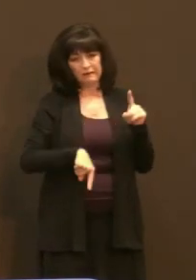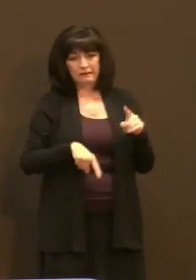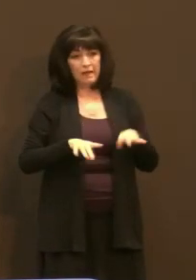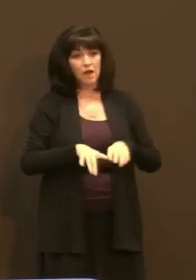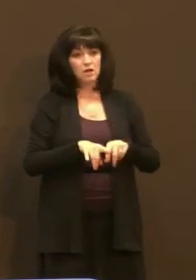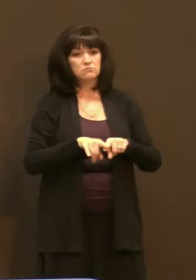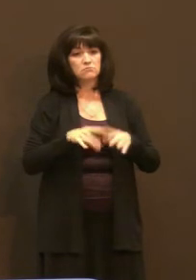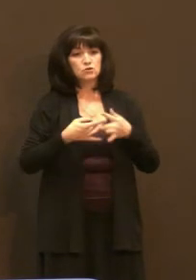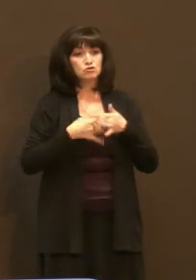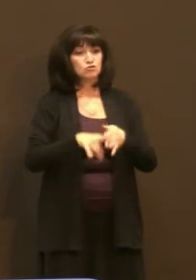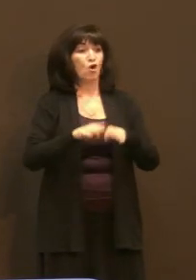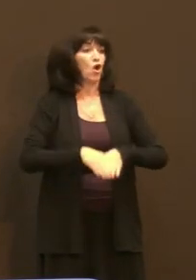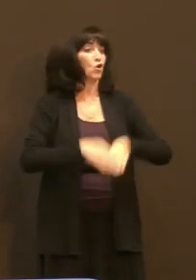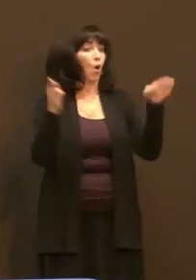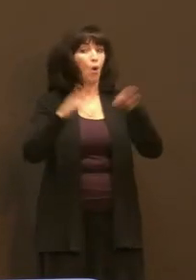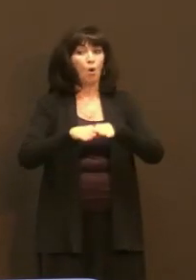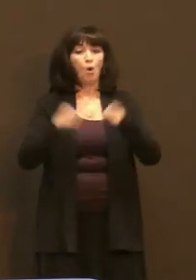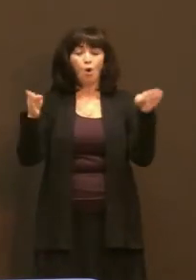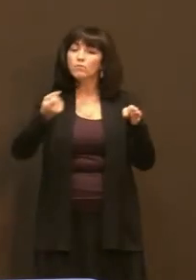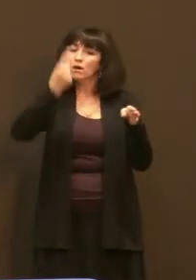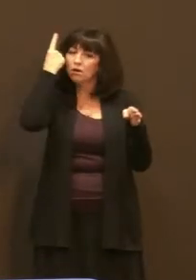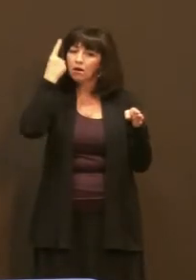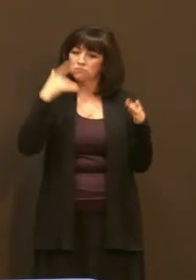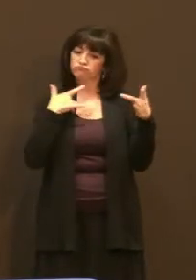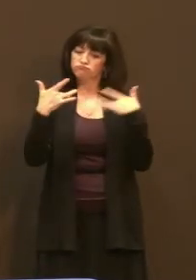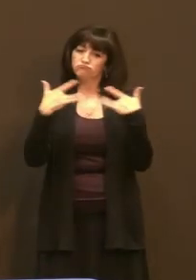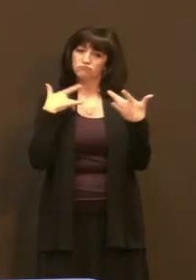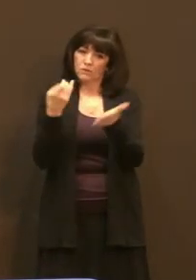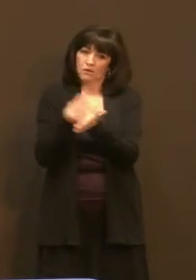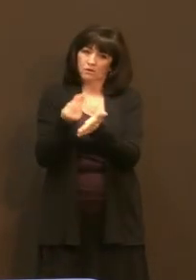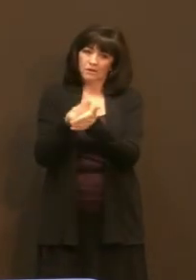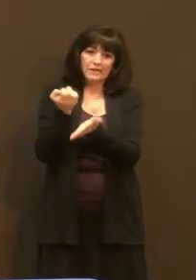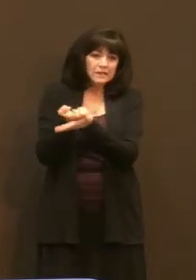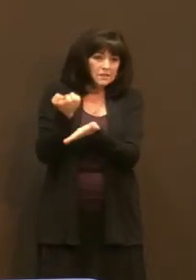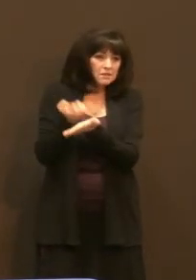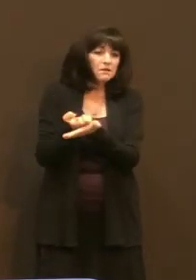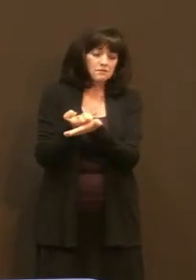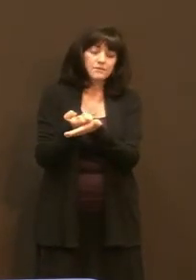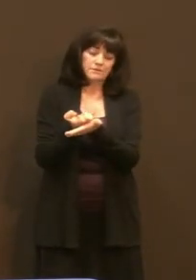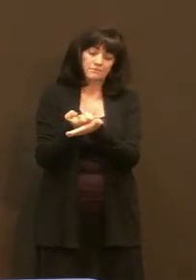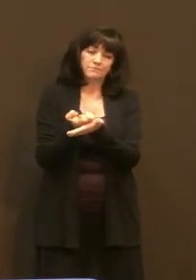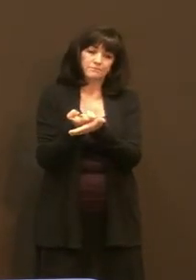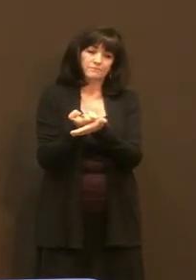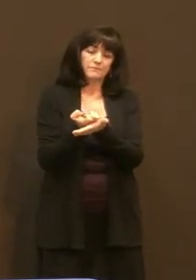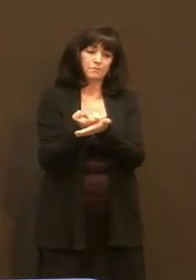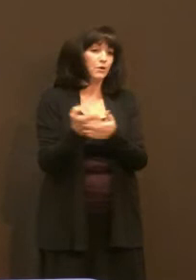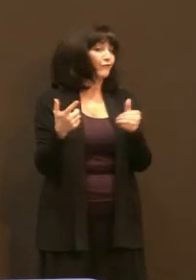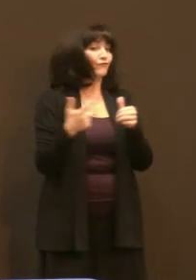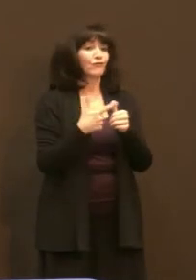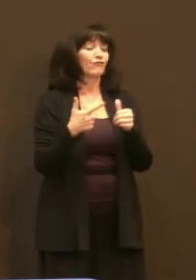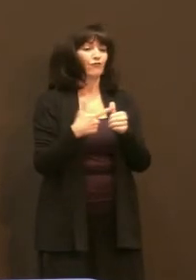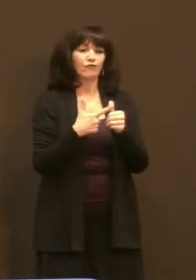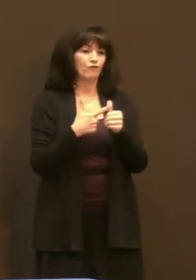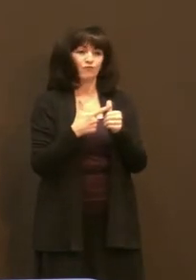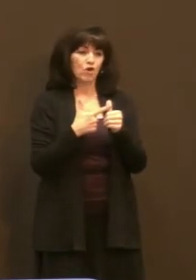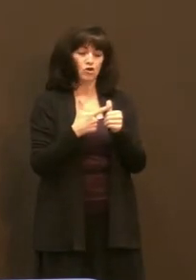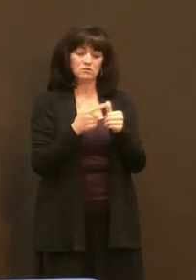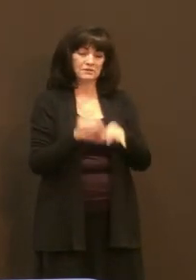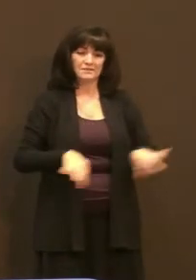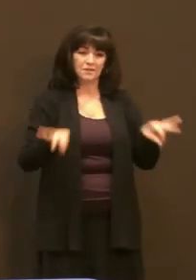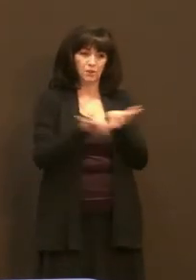and a healthy economy. It just doesn't work that way. And so we'll be looking at that. But first and foremost is to keep everybody